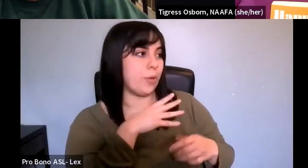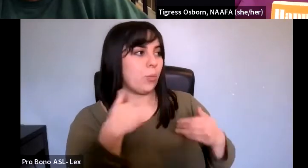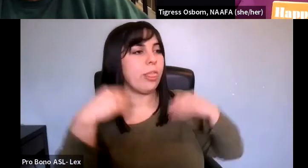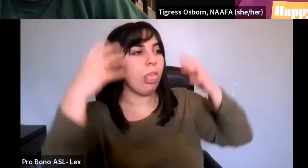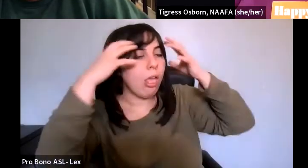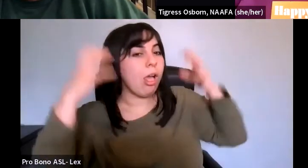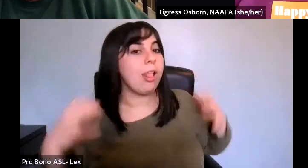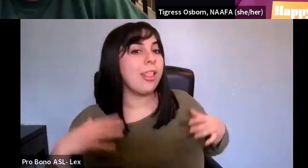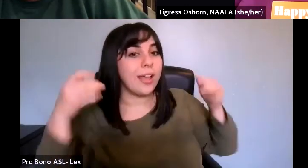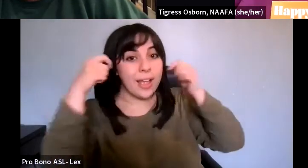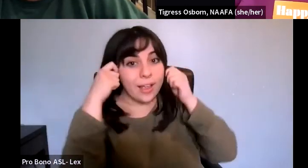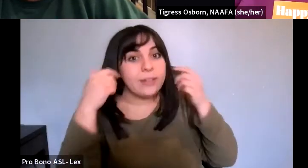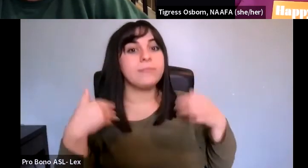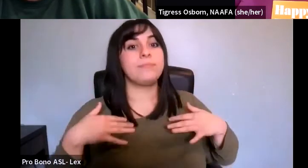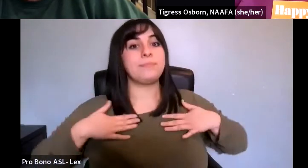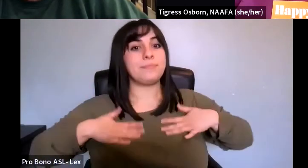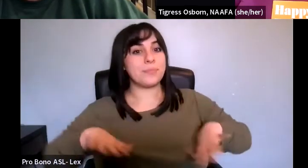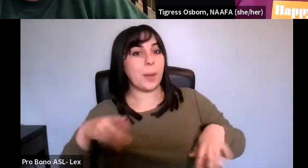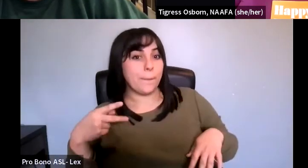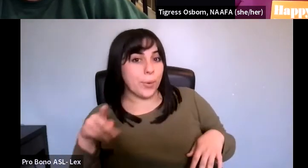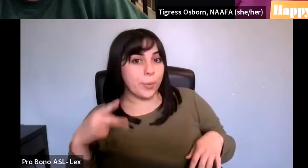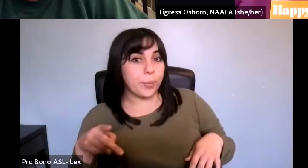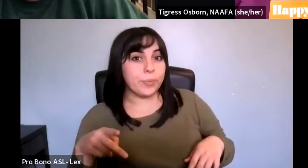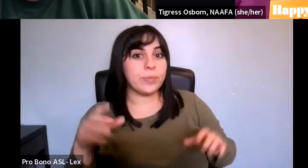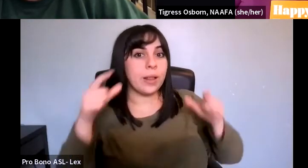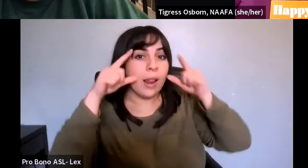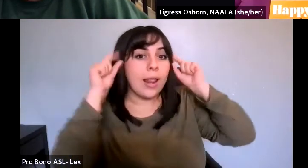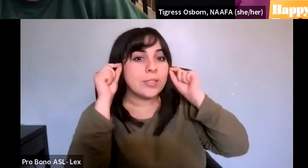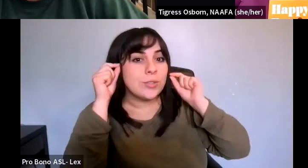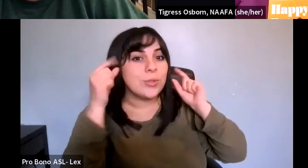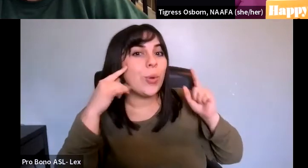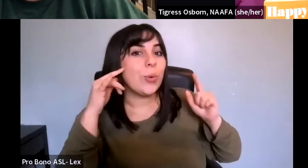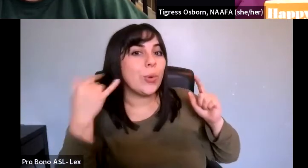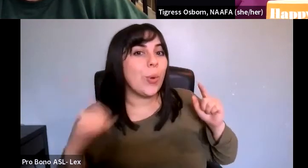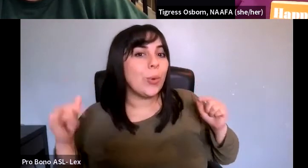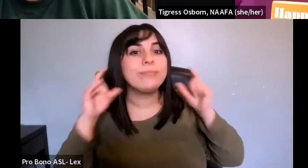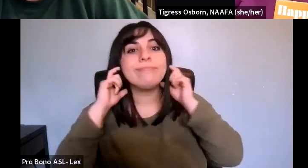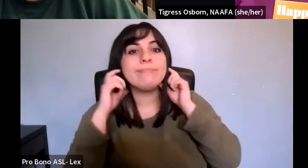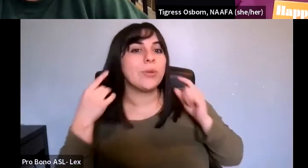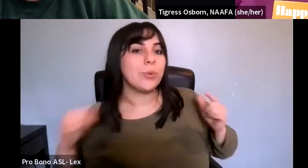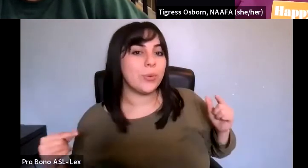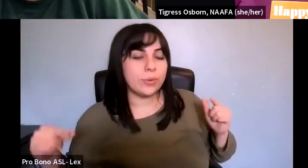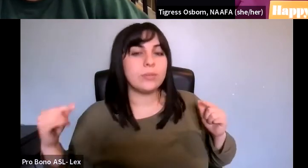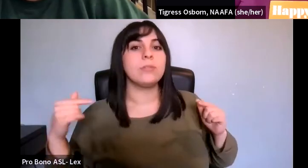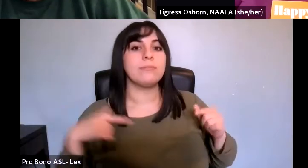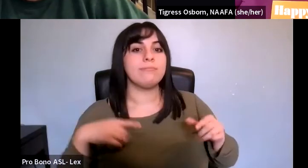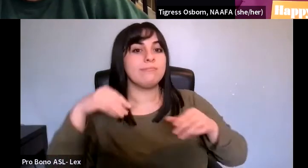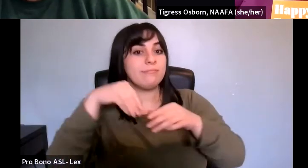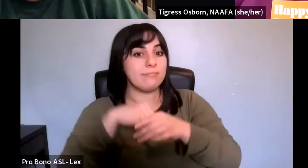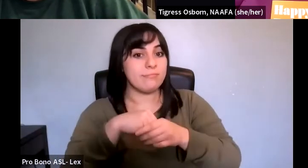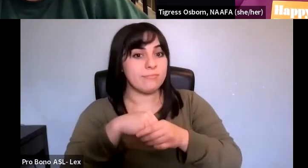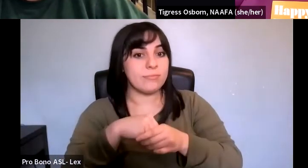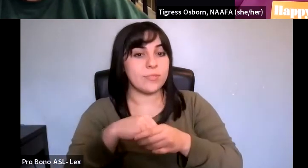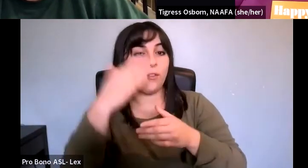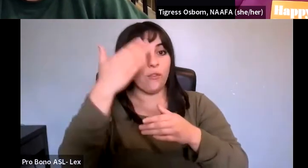I am wearing a purple dress and rose gold glasses, earrings, and necklace. and I'm sitting in front of a dark wall with the